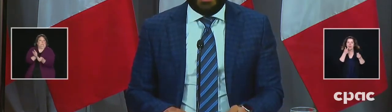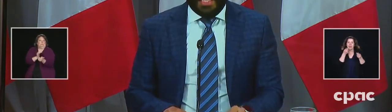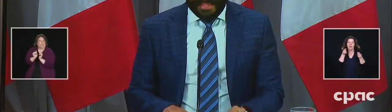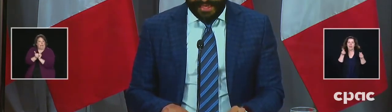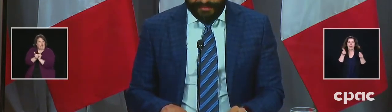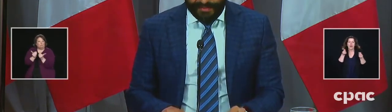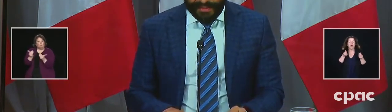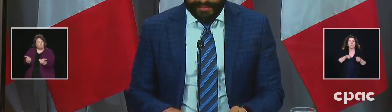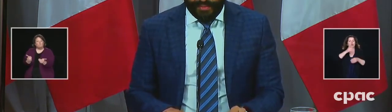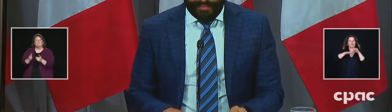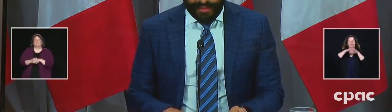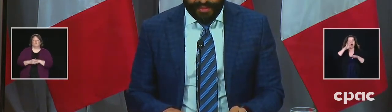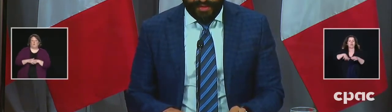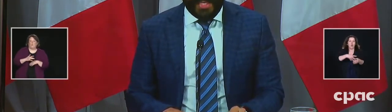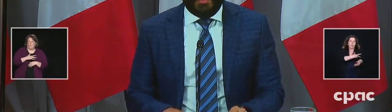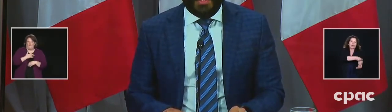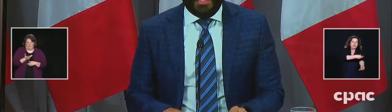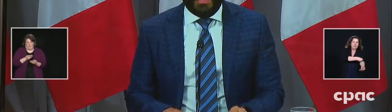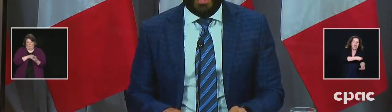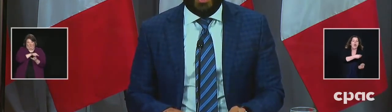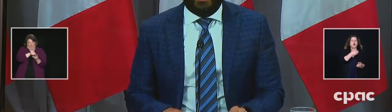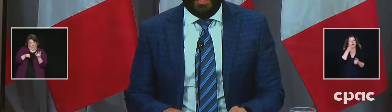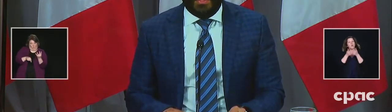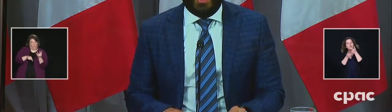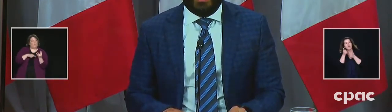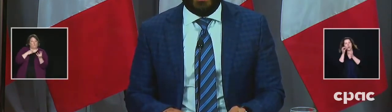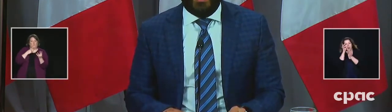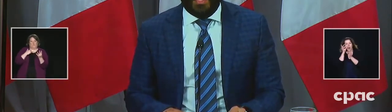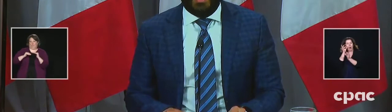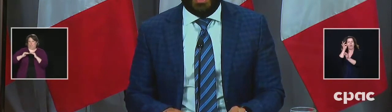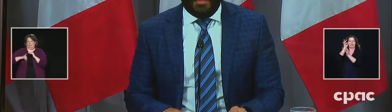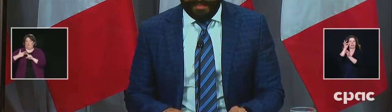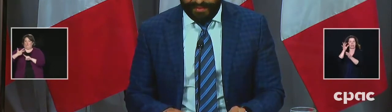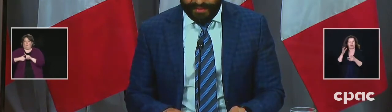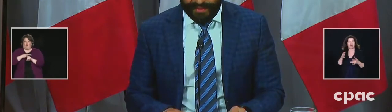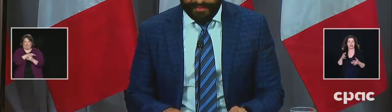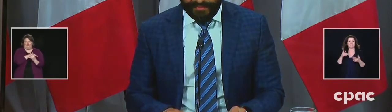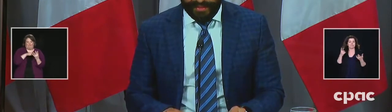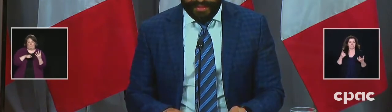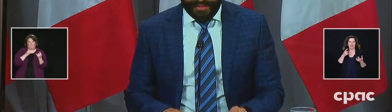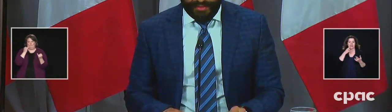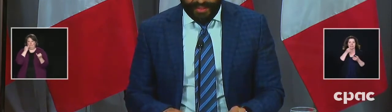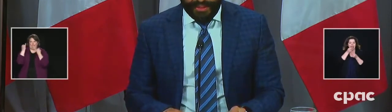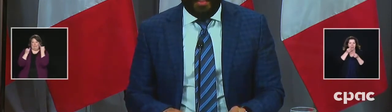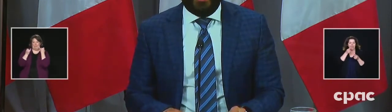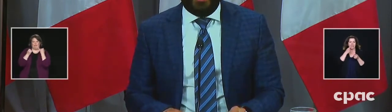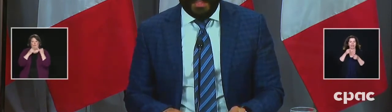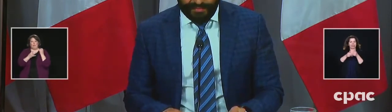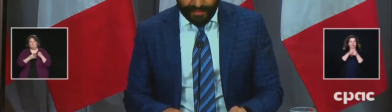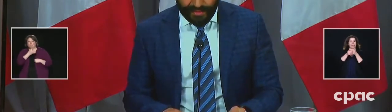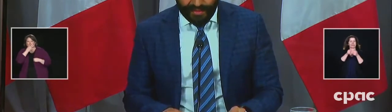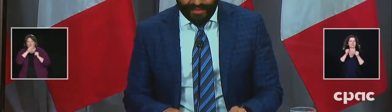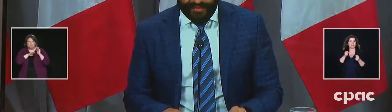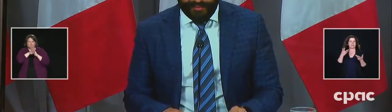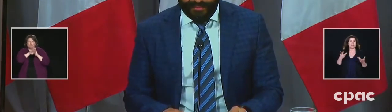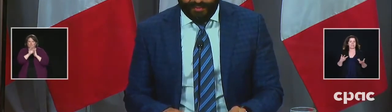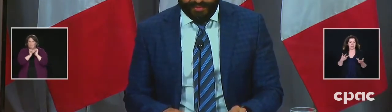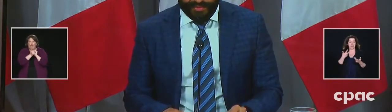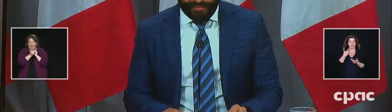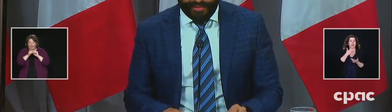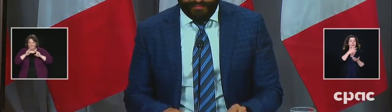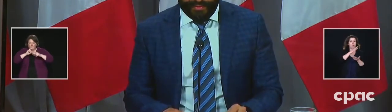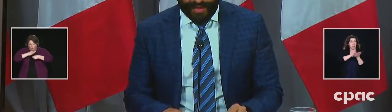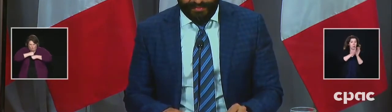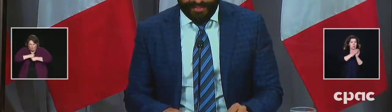four selected companies will bring their expertise and research and development capabilities to each prove feasibility of their